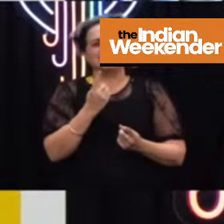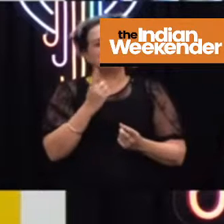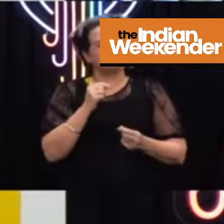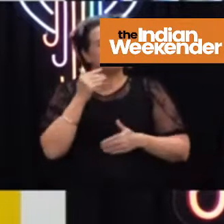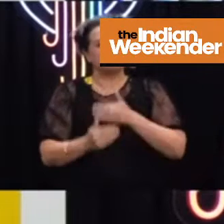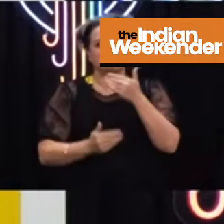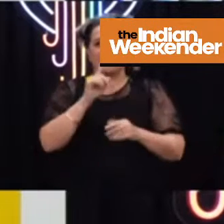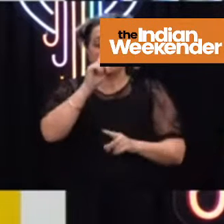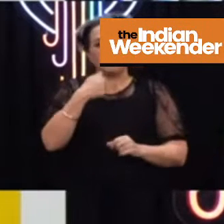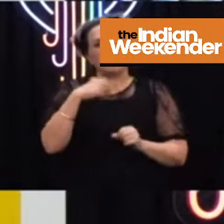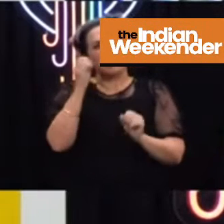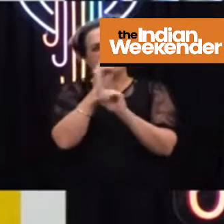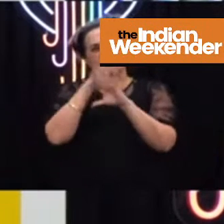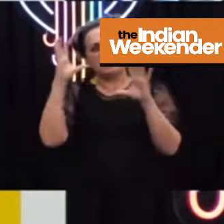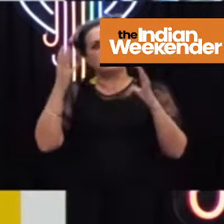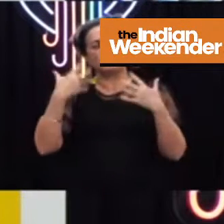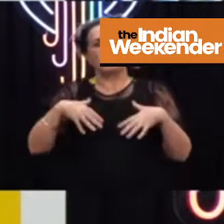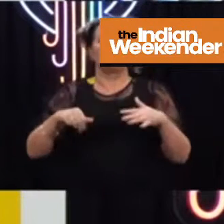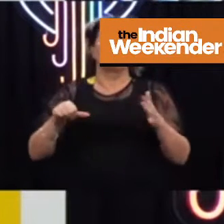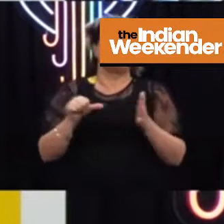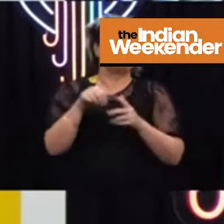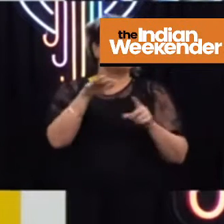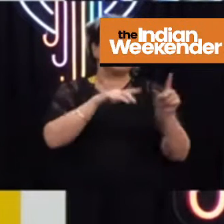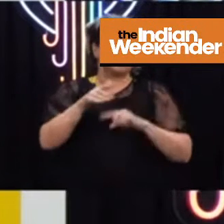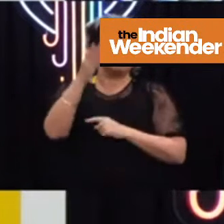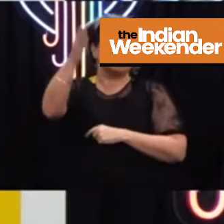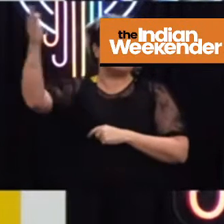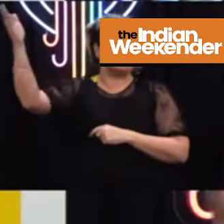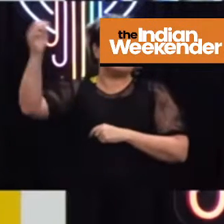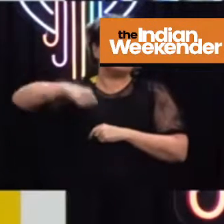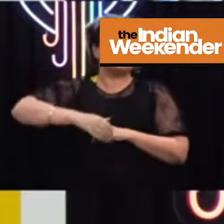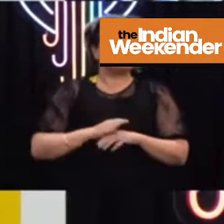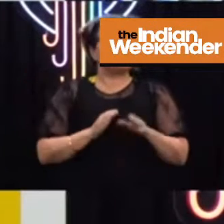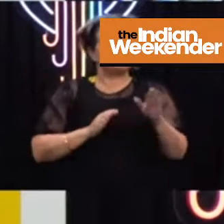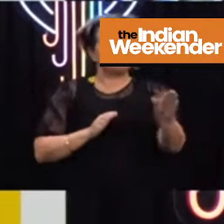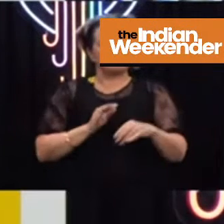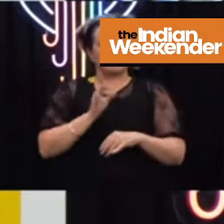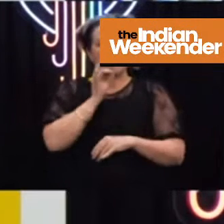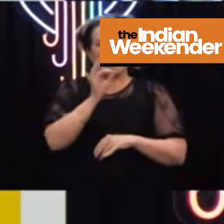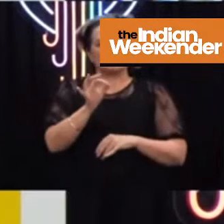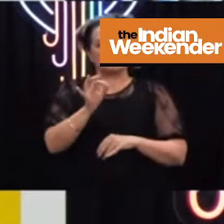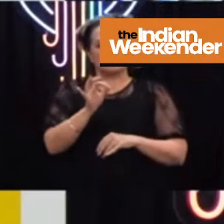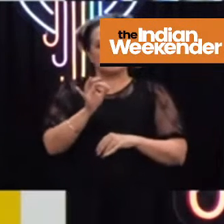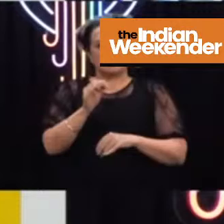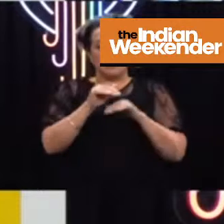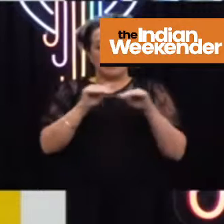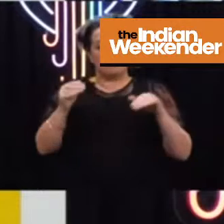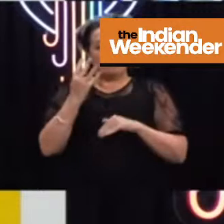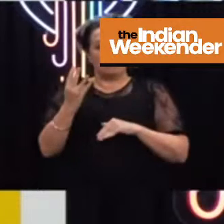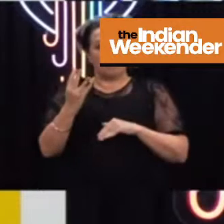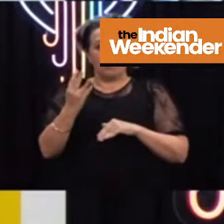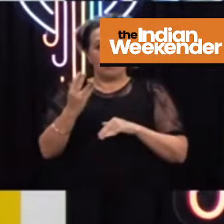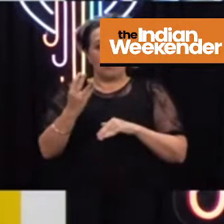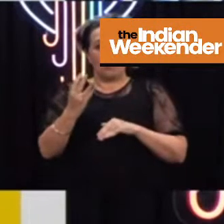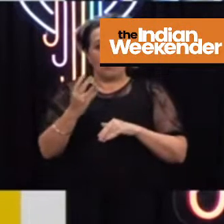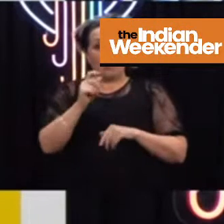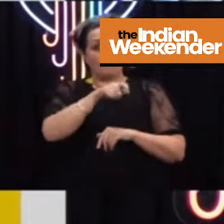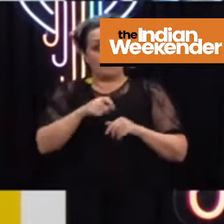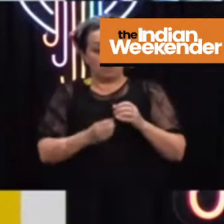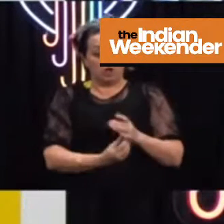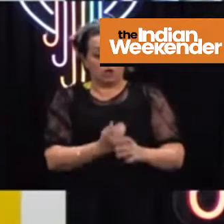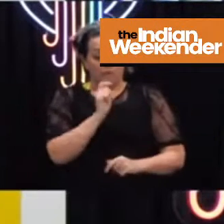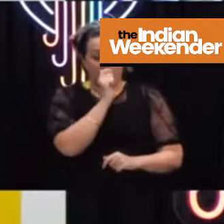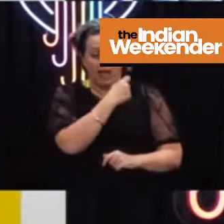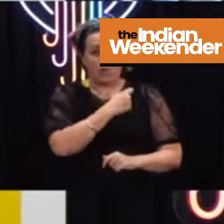I can only imagine how tough that would be. Yep. Why can't they sell at a level 4? And will It's all about cumulative risk.